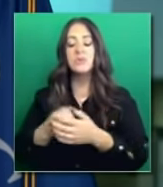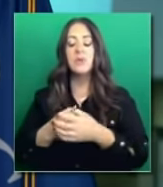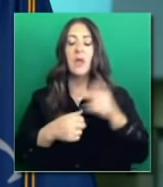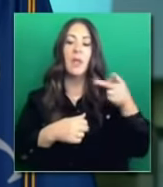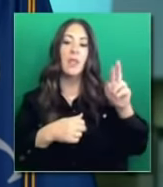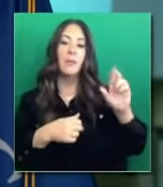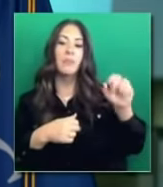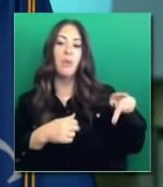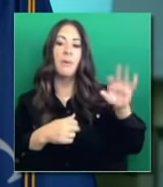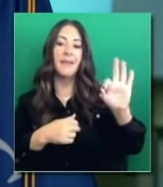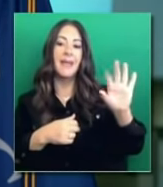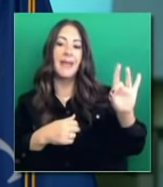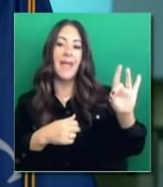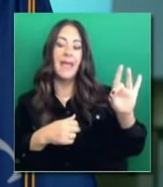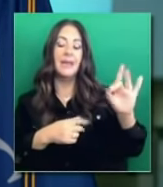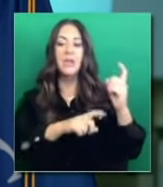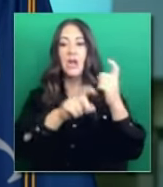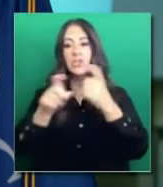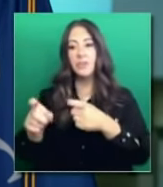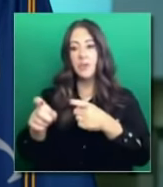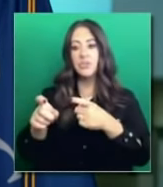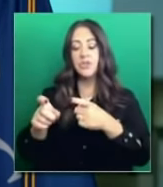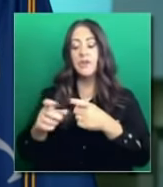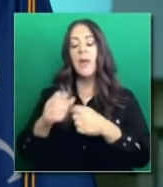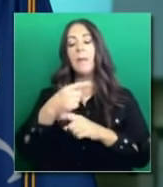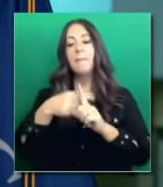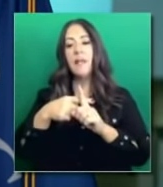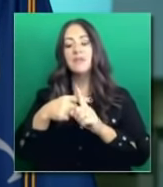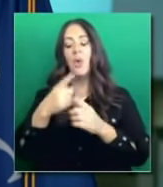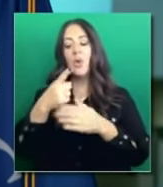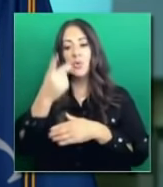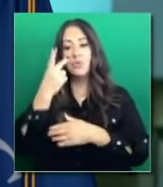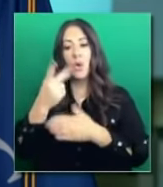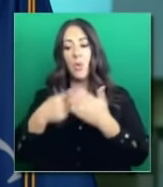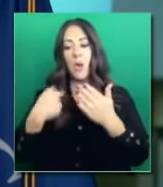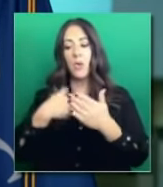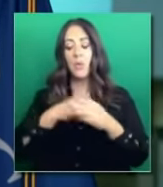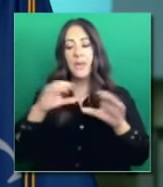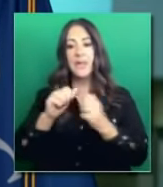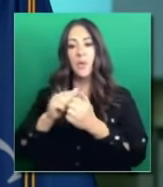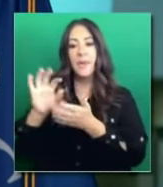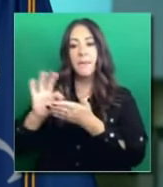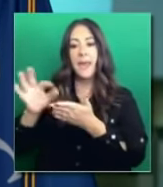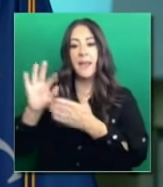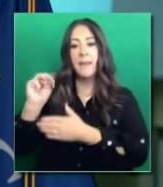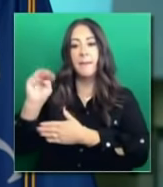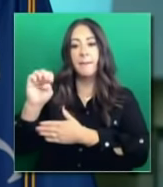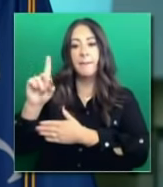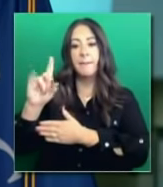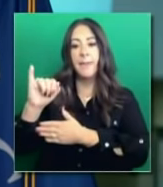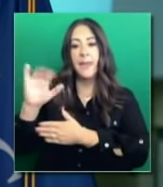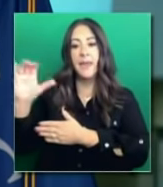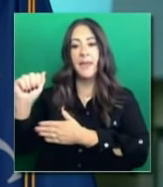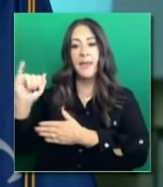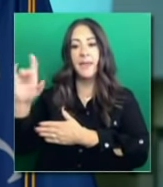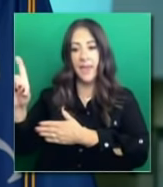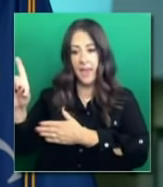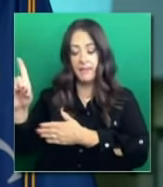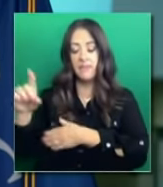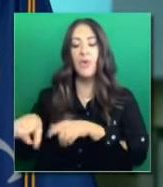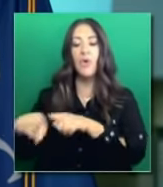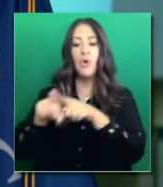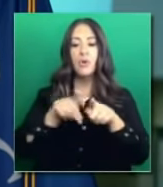also, as you saw, the work we're trying to do on the Medicaid side of the aisle to get reimbursements for Medi-Cal